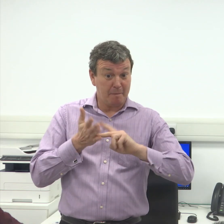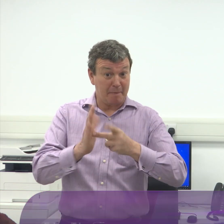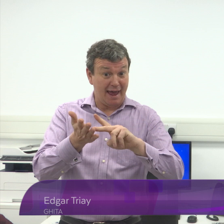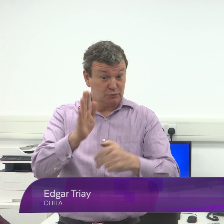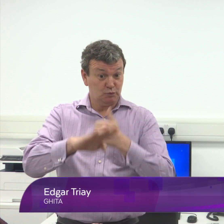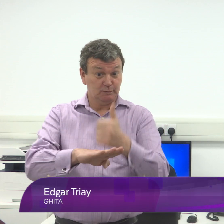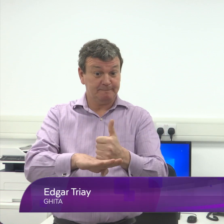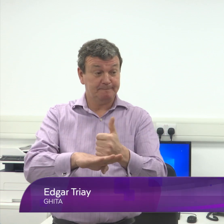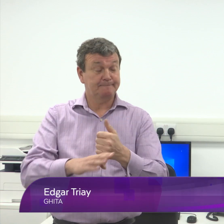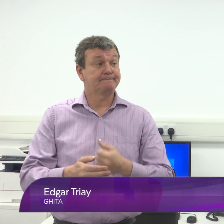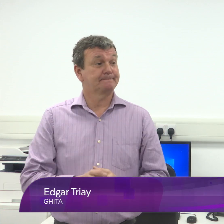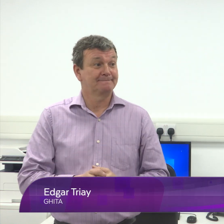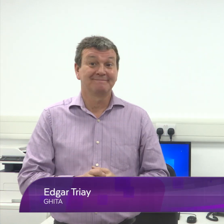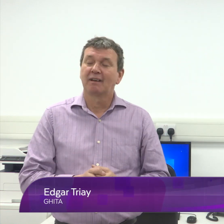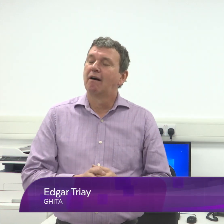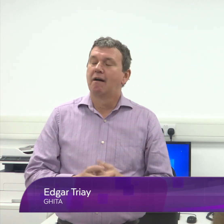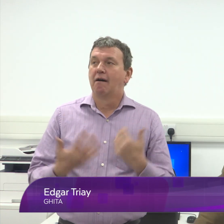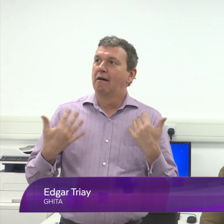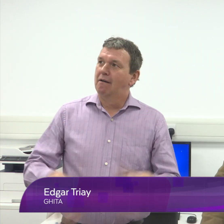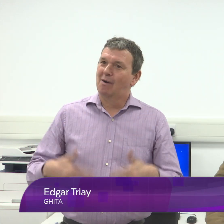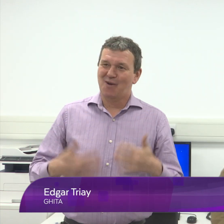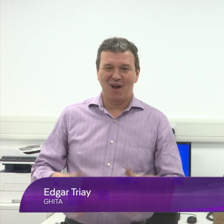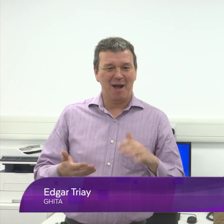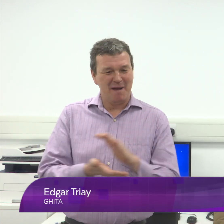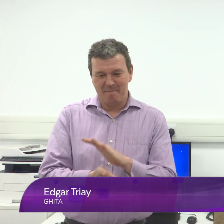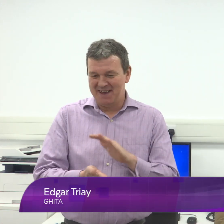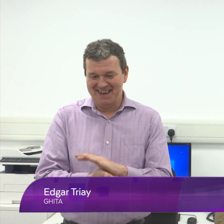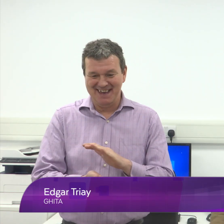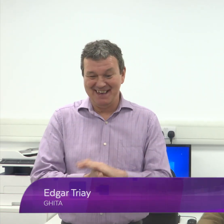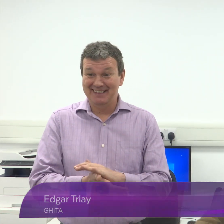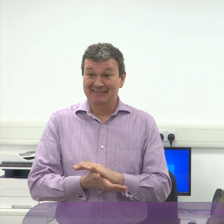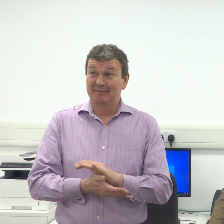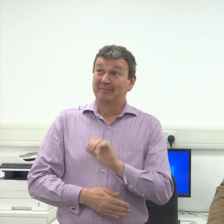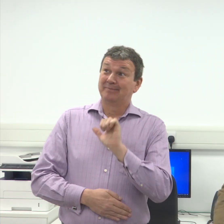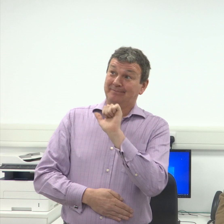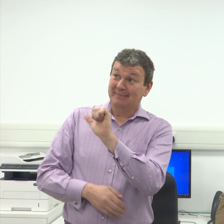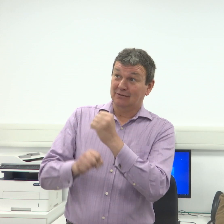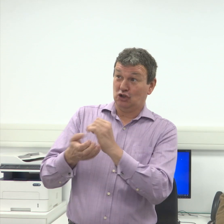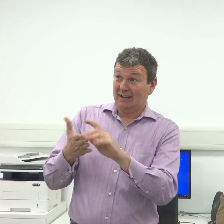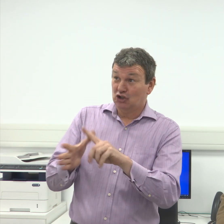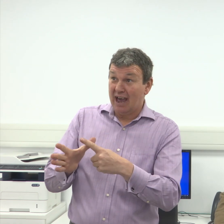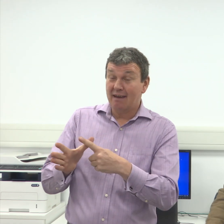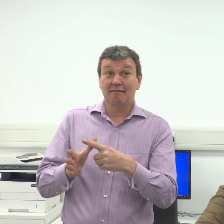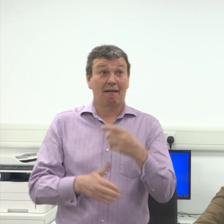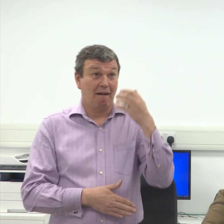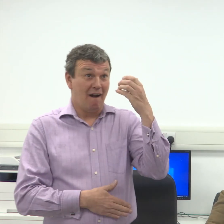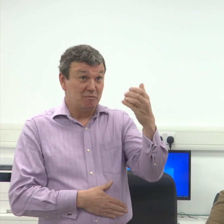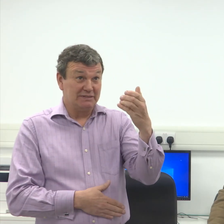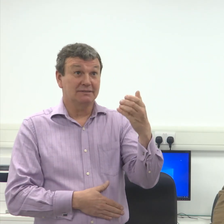Well, I'm actually very happy, extremely happy. The government and the GHITA have taken our